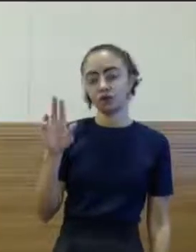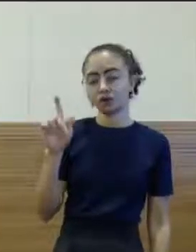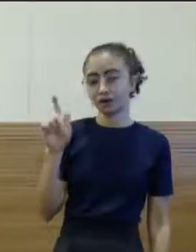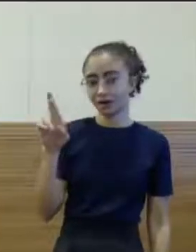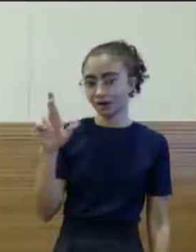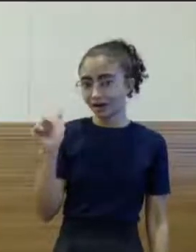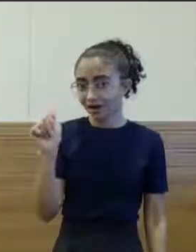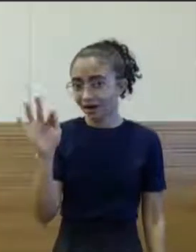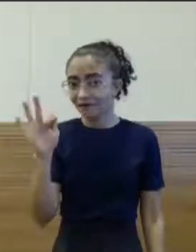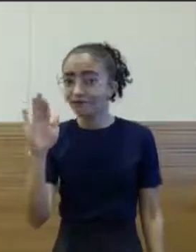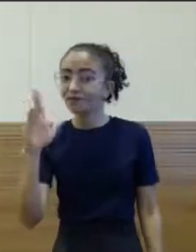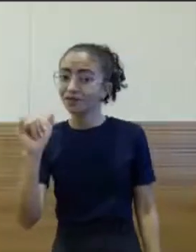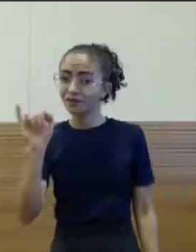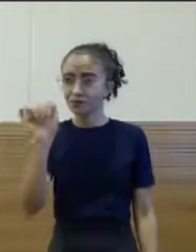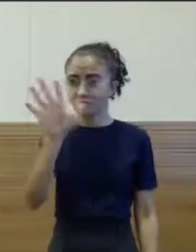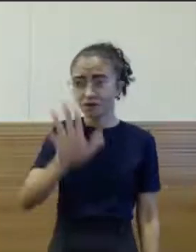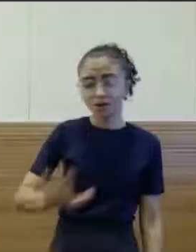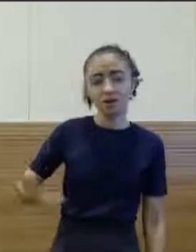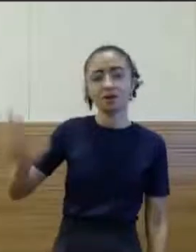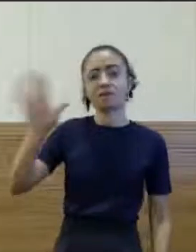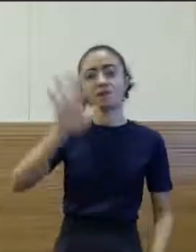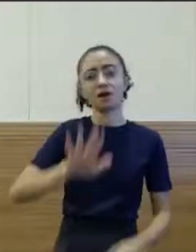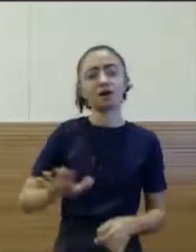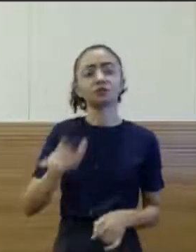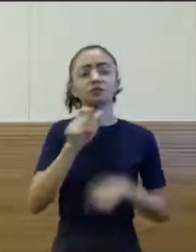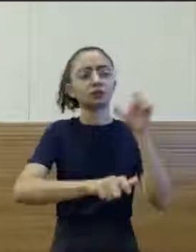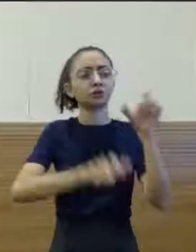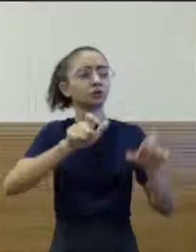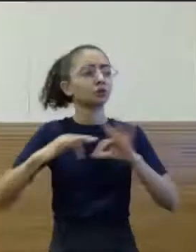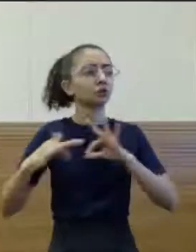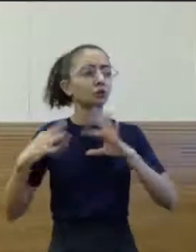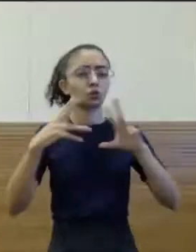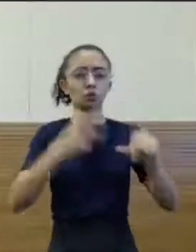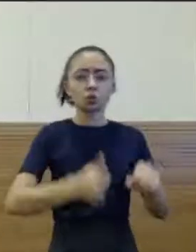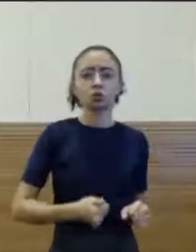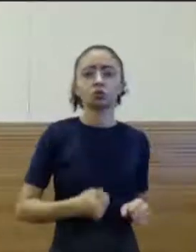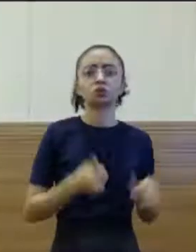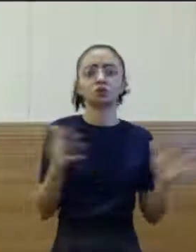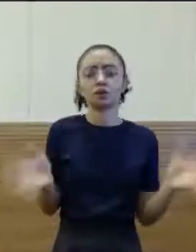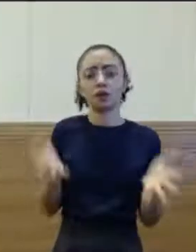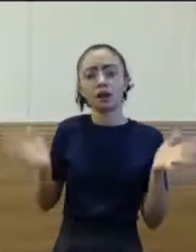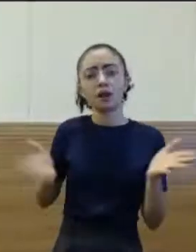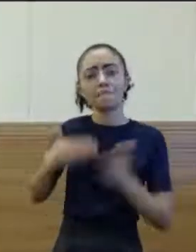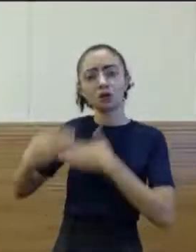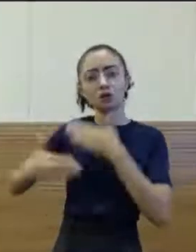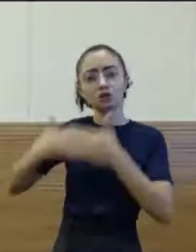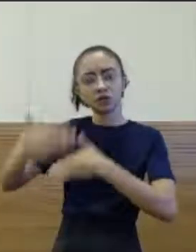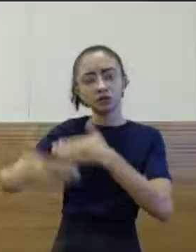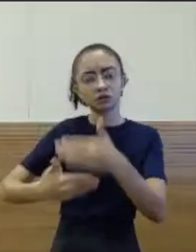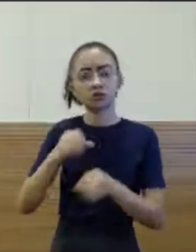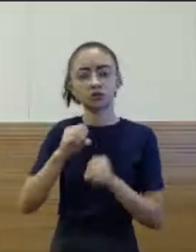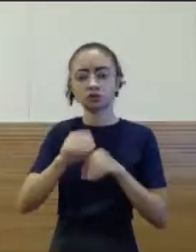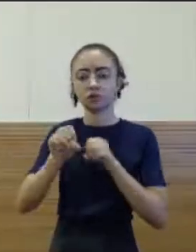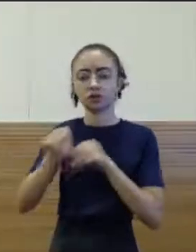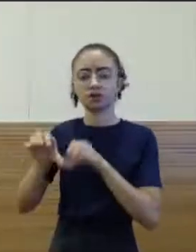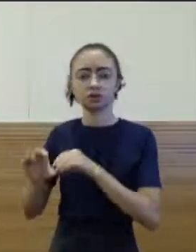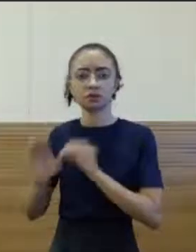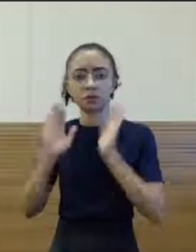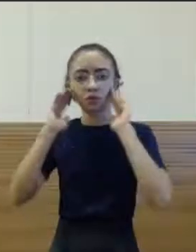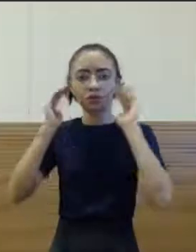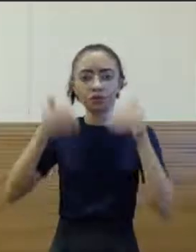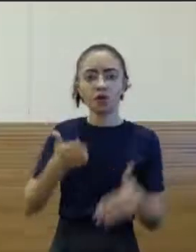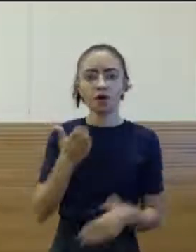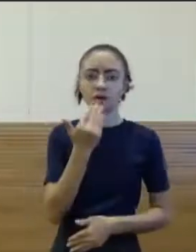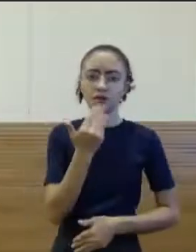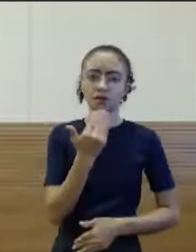In such a way that everybody who are into education health towards nutritional health and